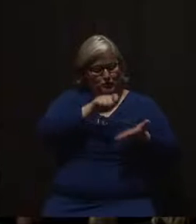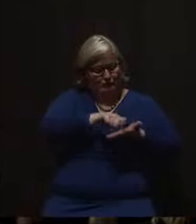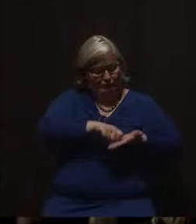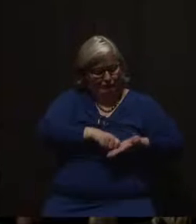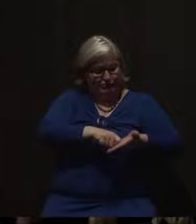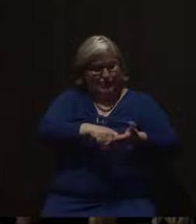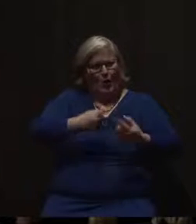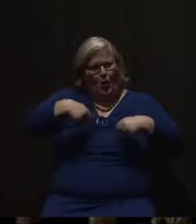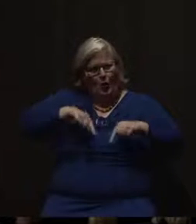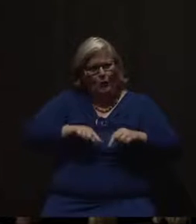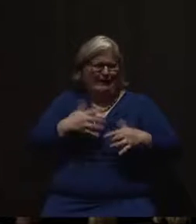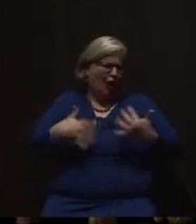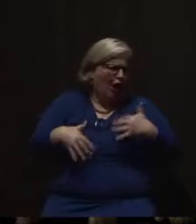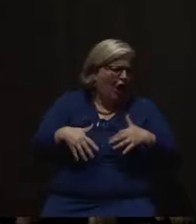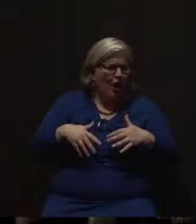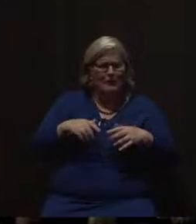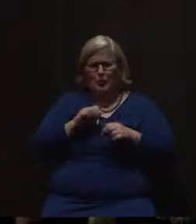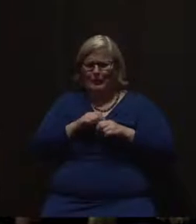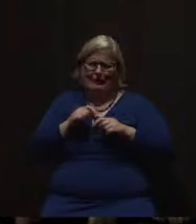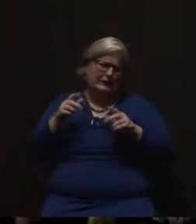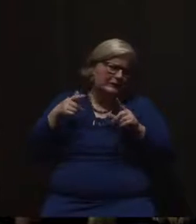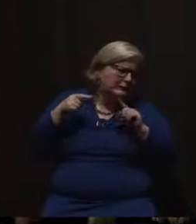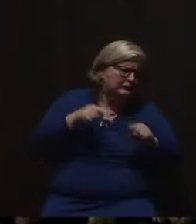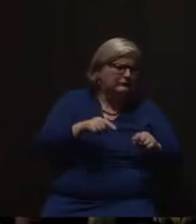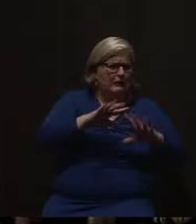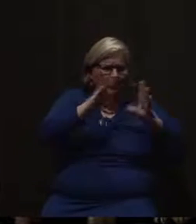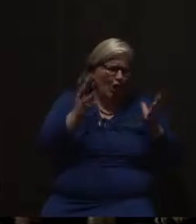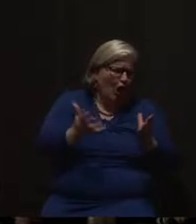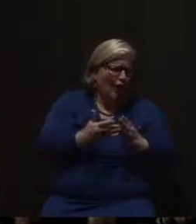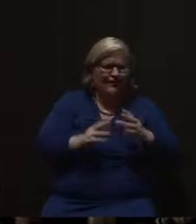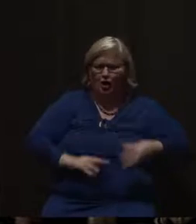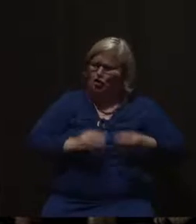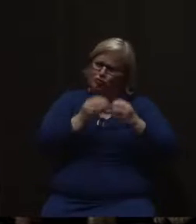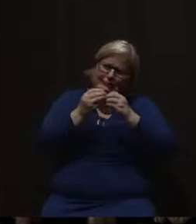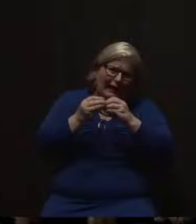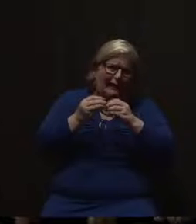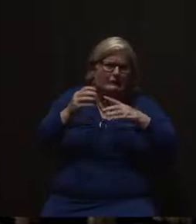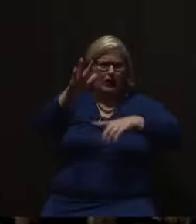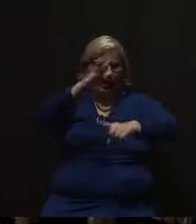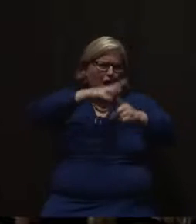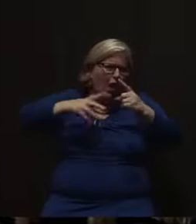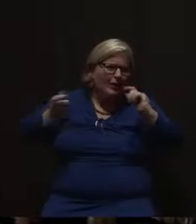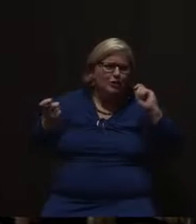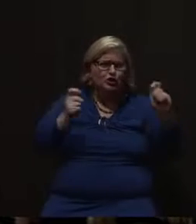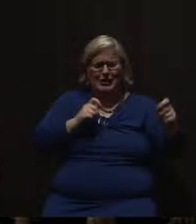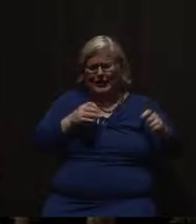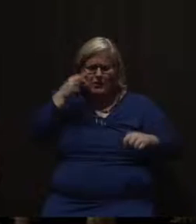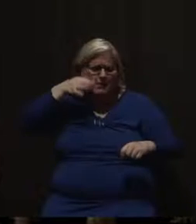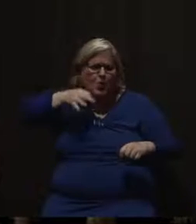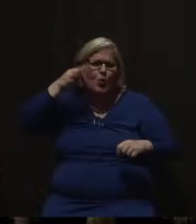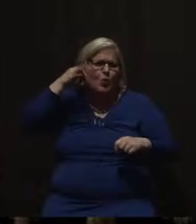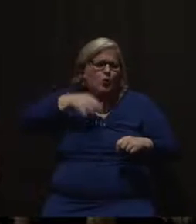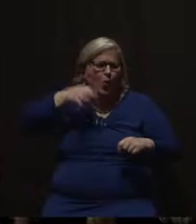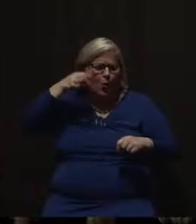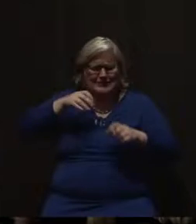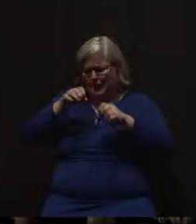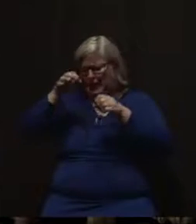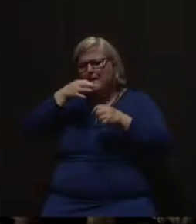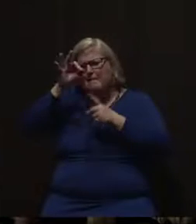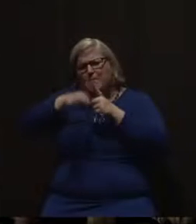to the environment, we exploit the earth, cause climate change, poison fields, pollute water, you know the list, I don't have to go through